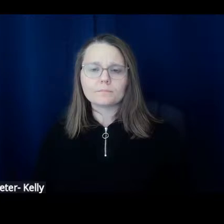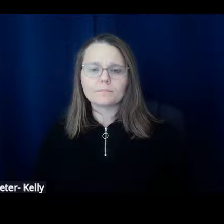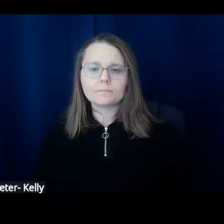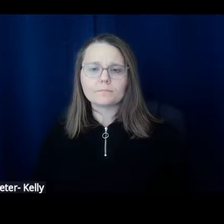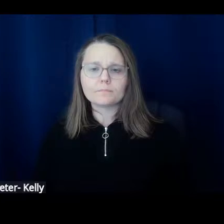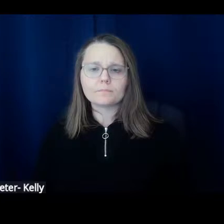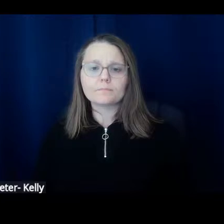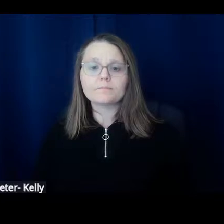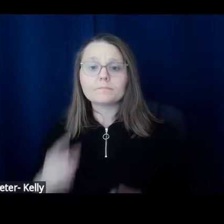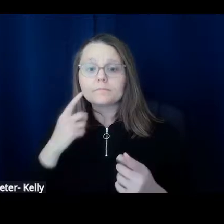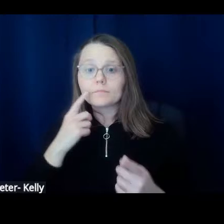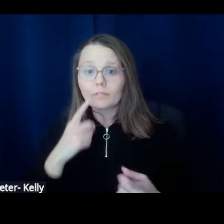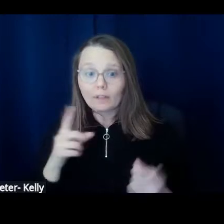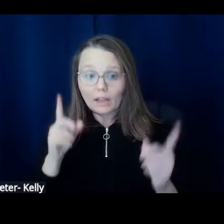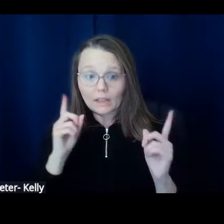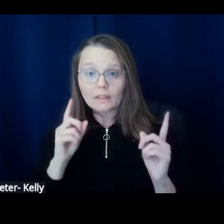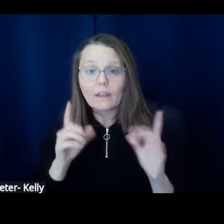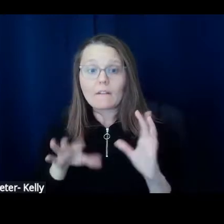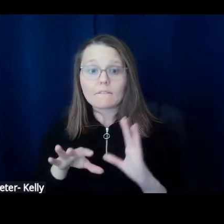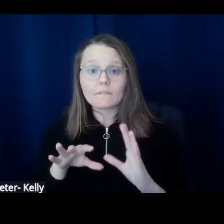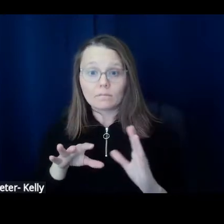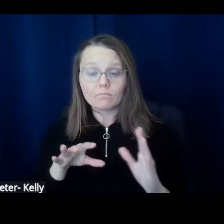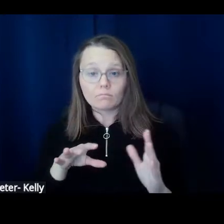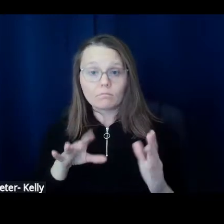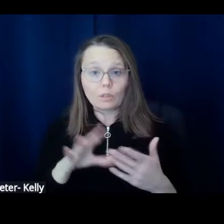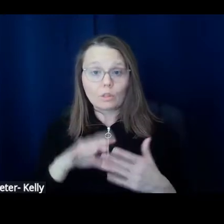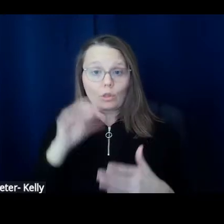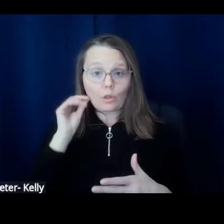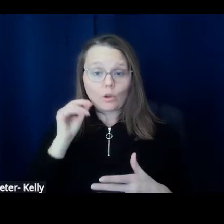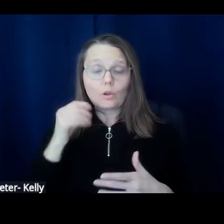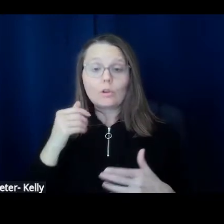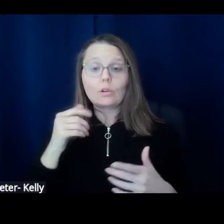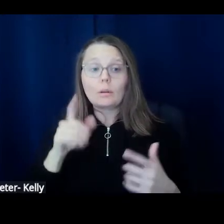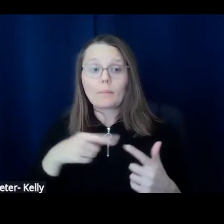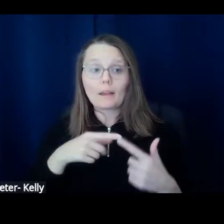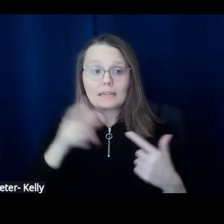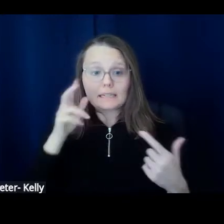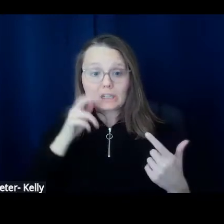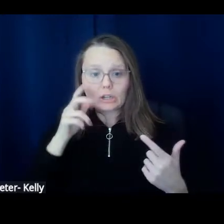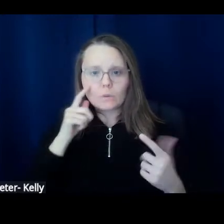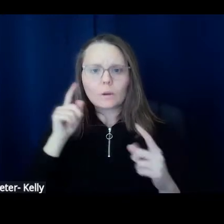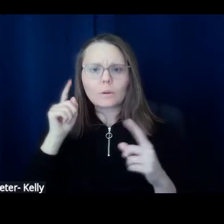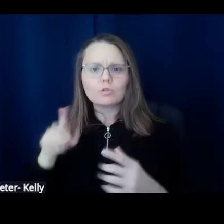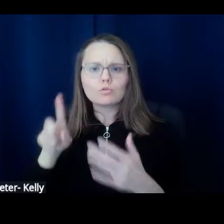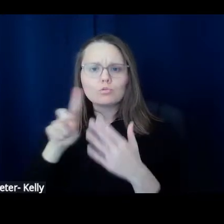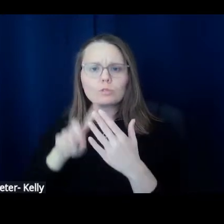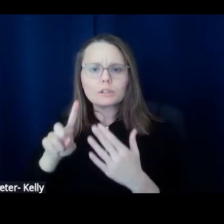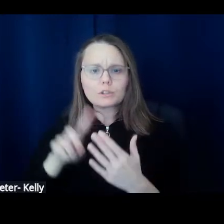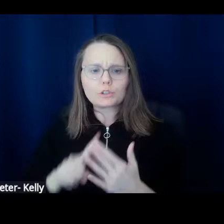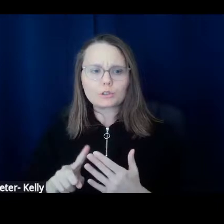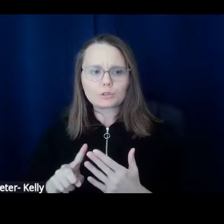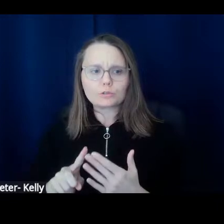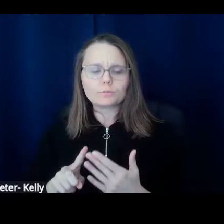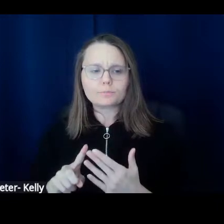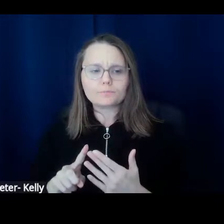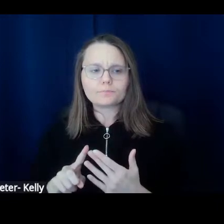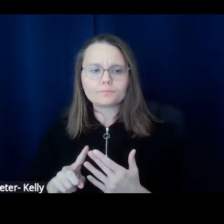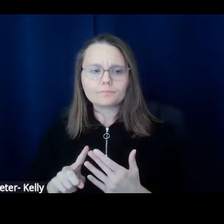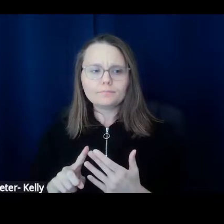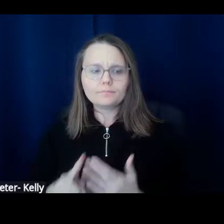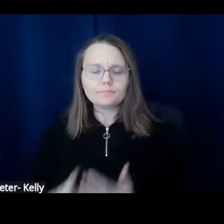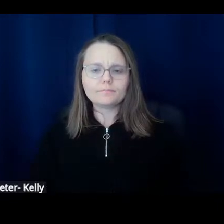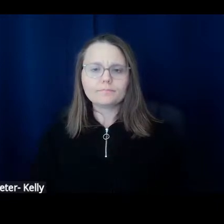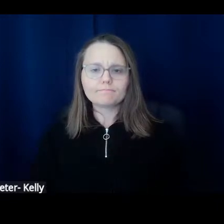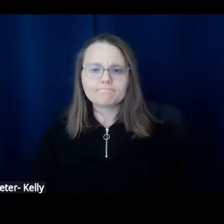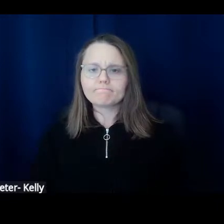gone, he went through 3 surgeries. 2 first are failed. I will not be dwelling upon it.